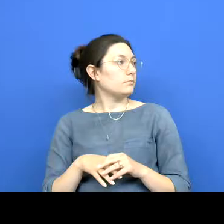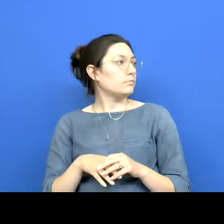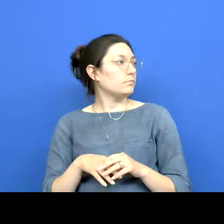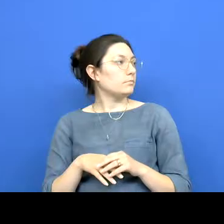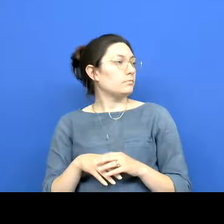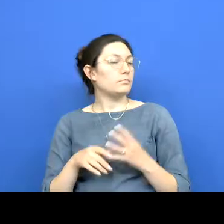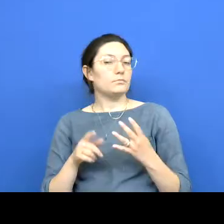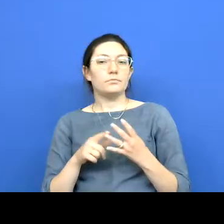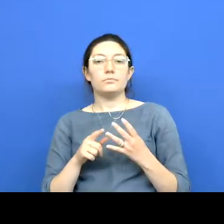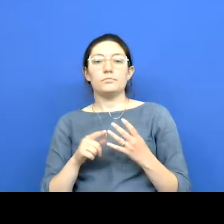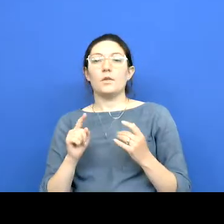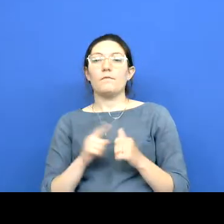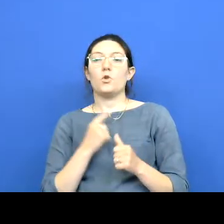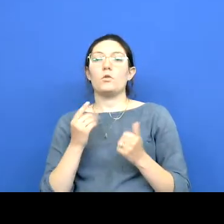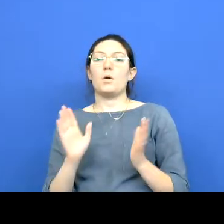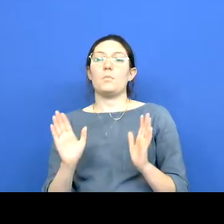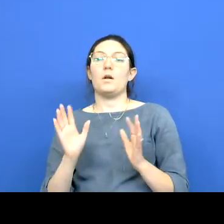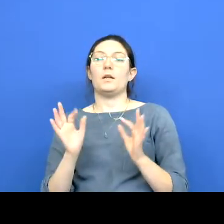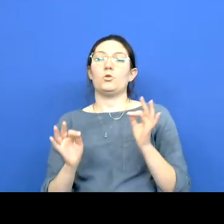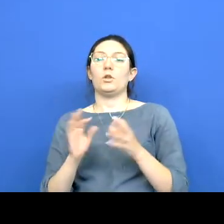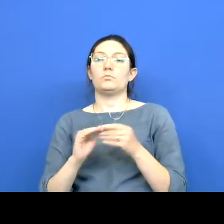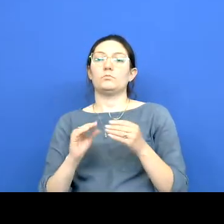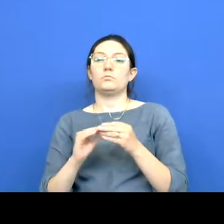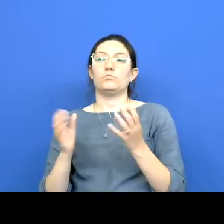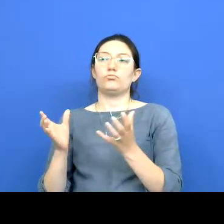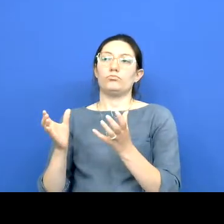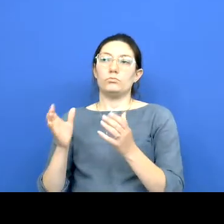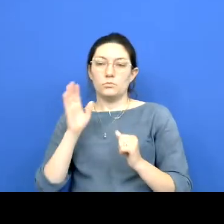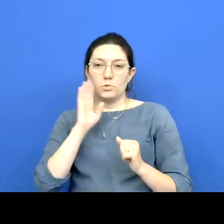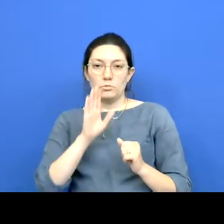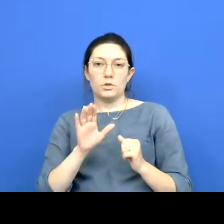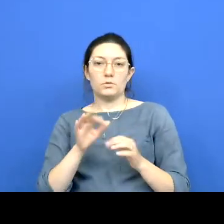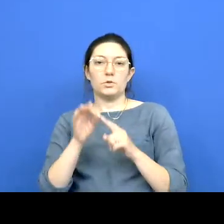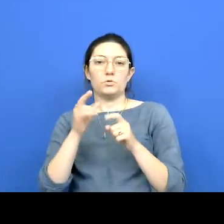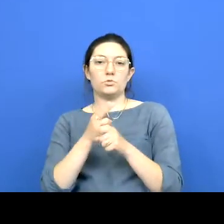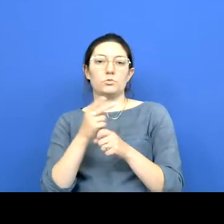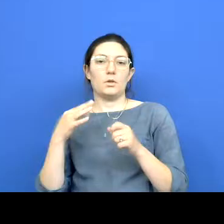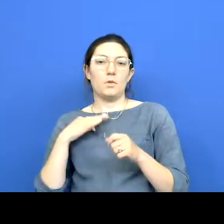Our first public hearing is for special use permit application number